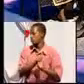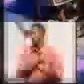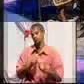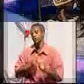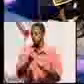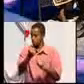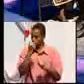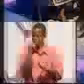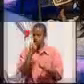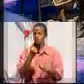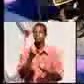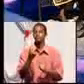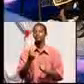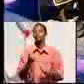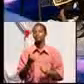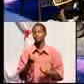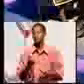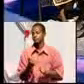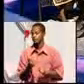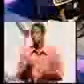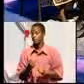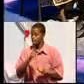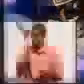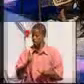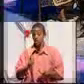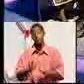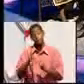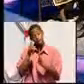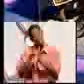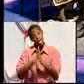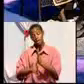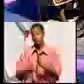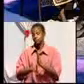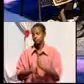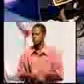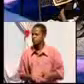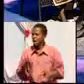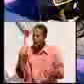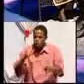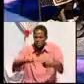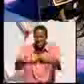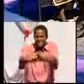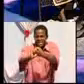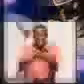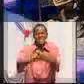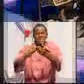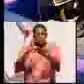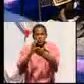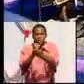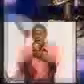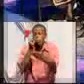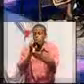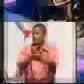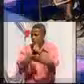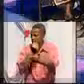DFID that is providing that funding for the project. Okay, so how is the link between the social welfare and